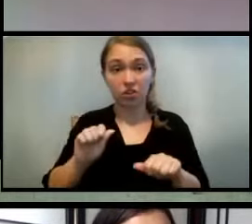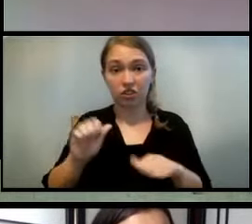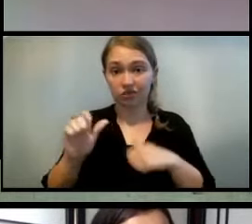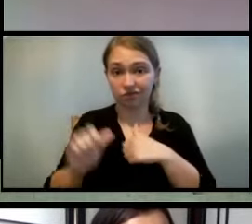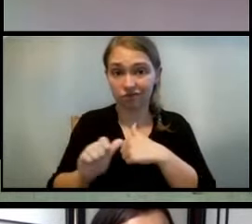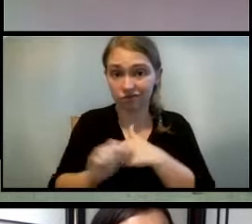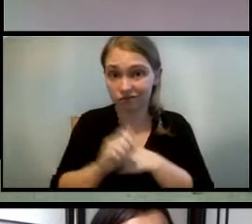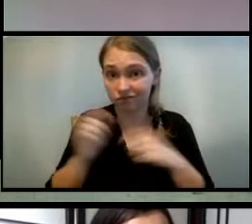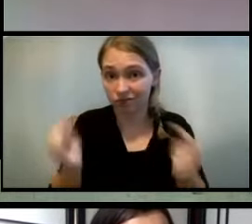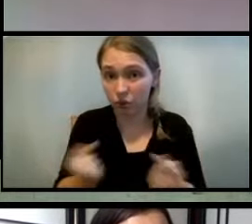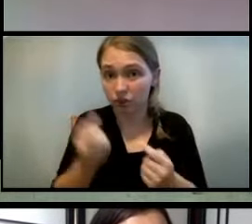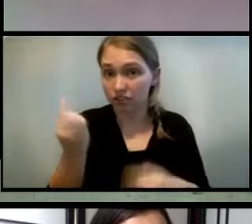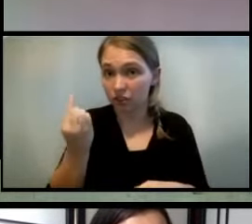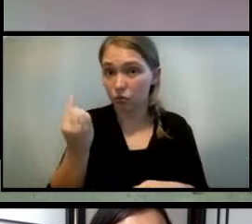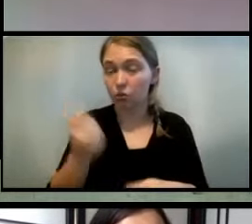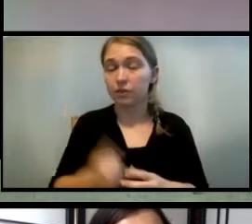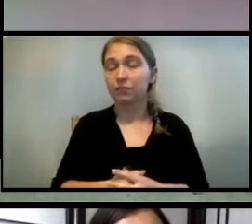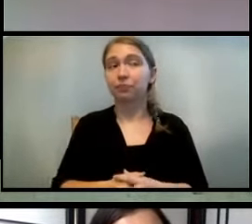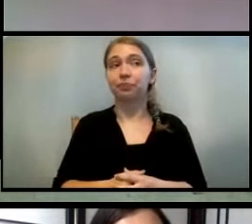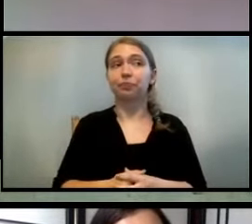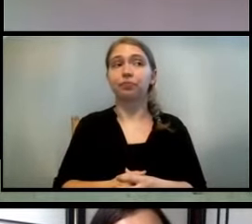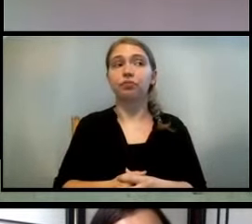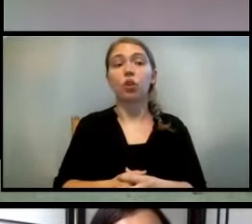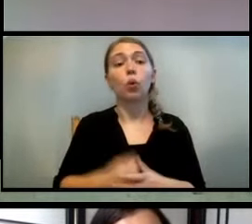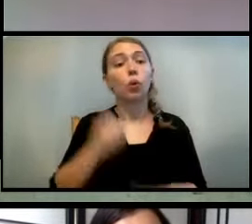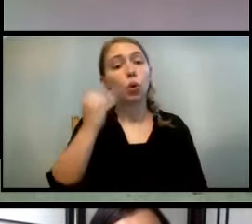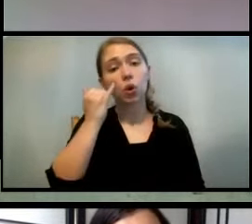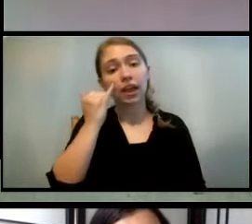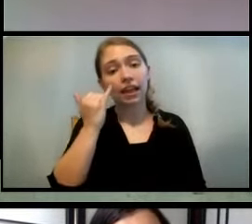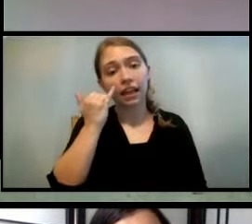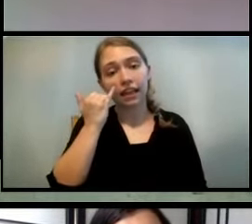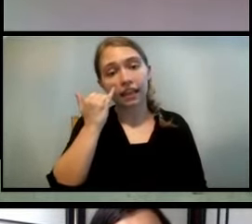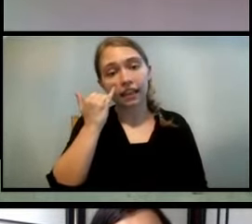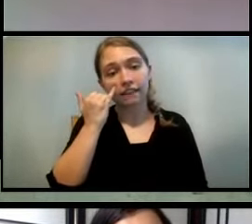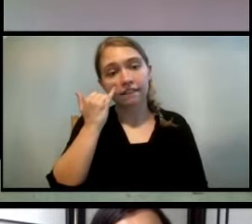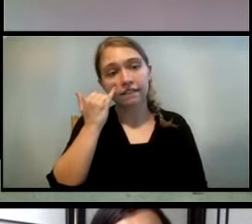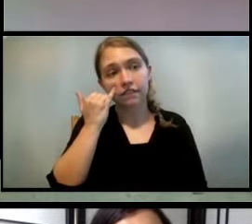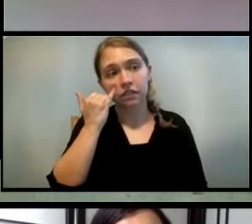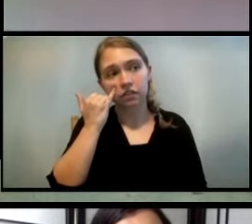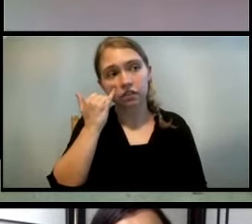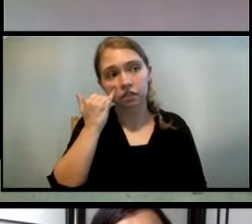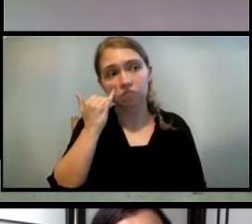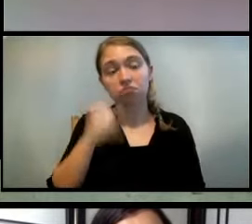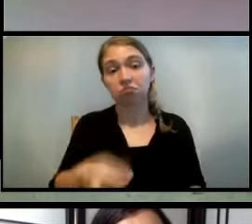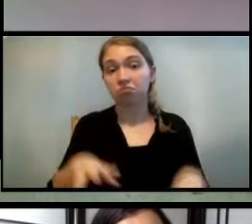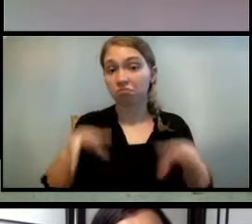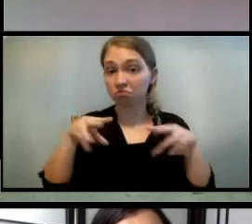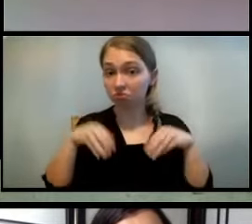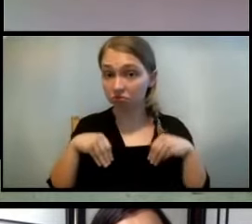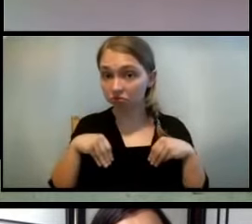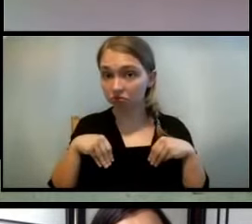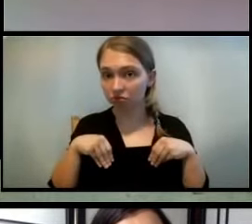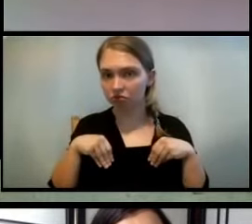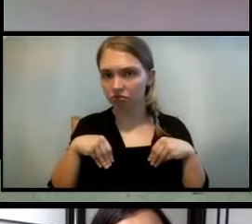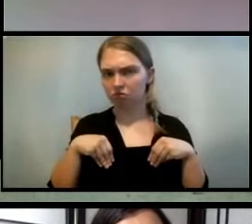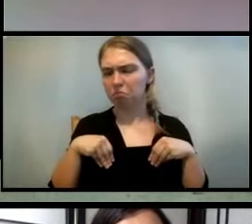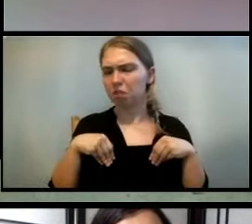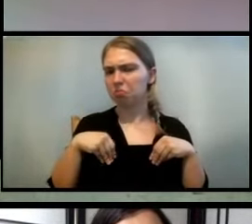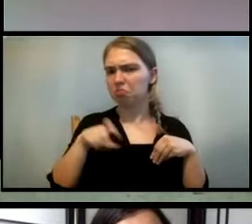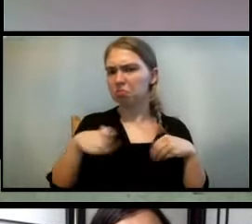you know, to some of your readers. So if you're going to engage in it, do so consciously, do so with